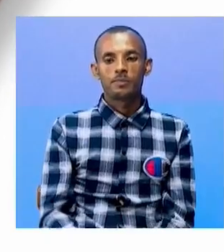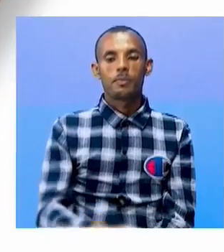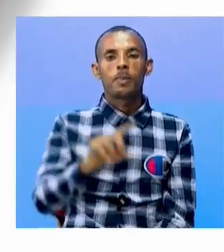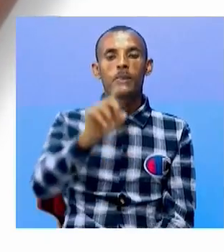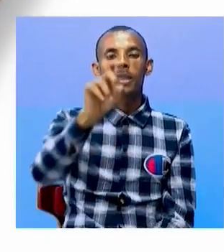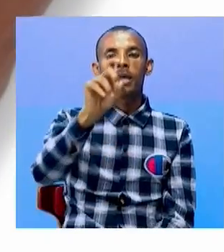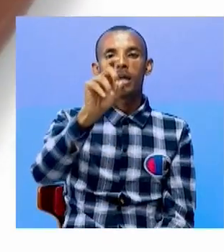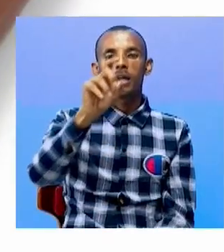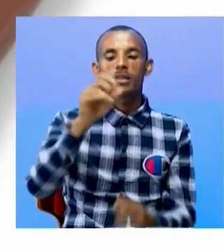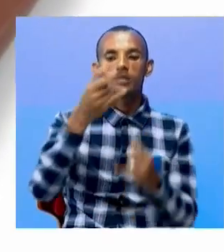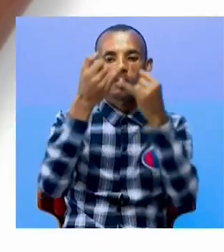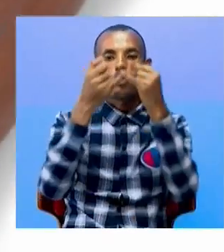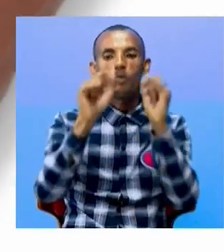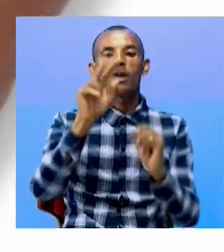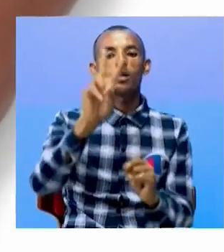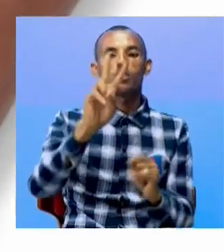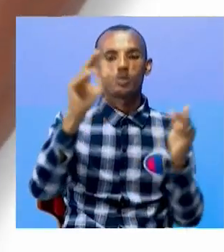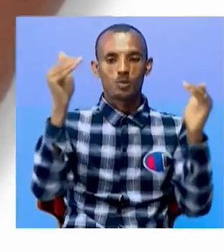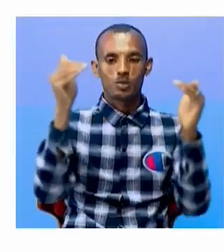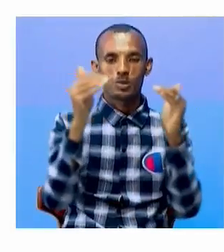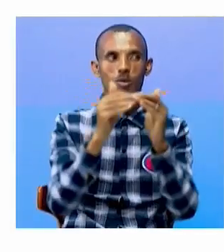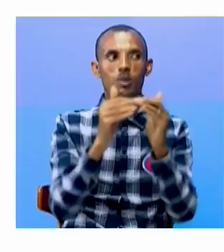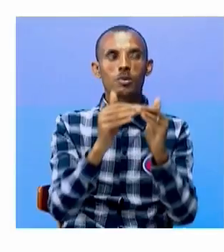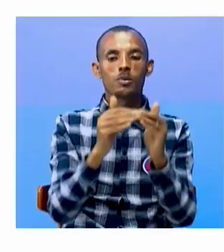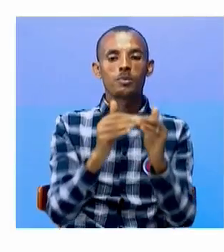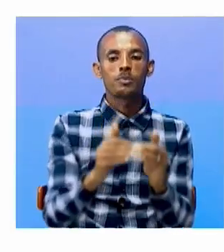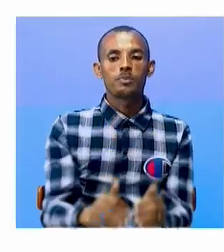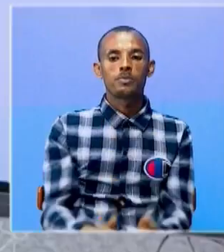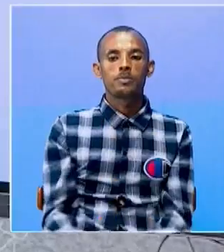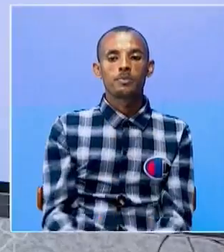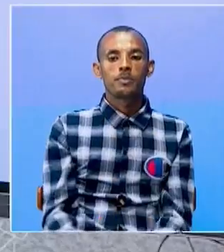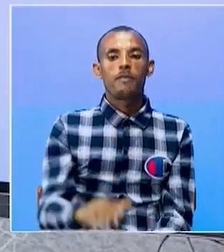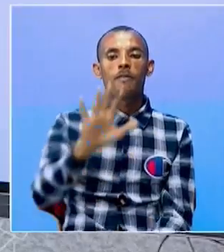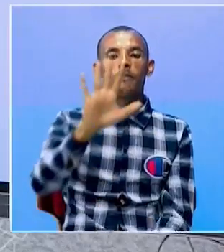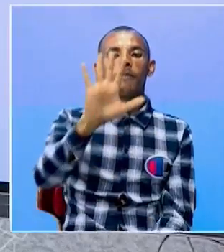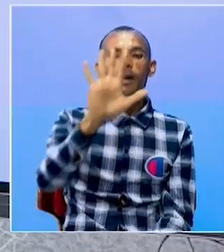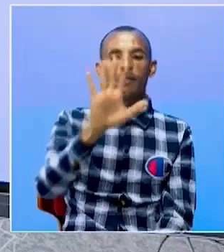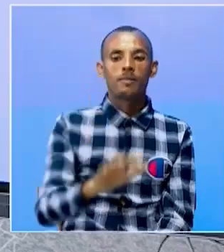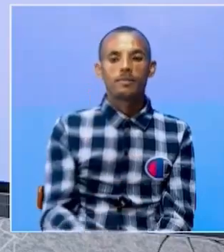X over 2 is equal to 5.